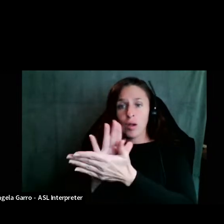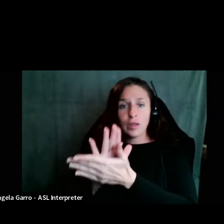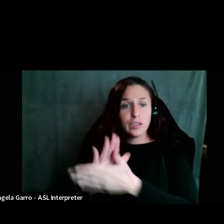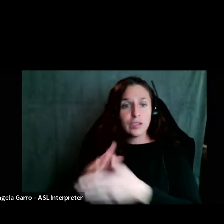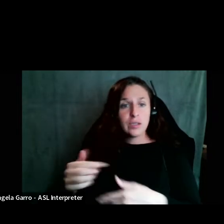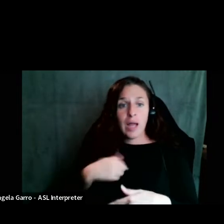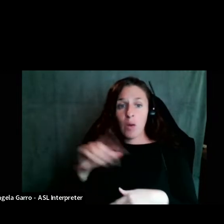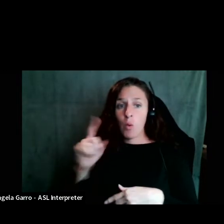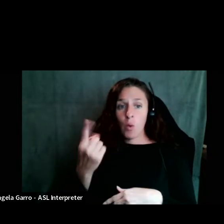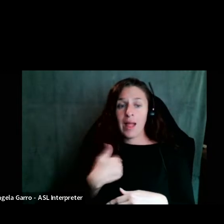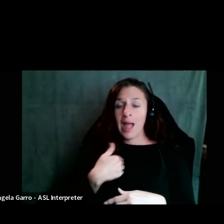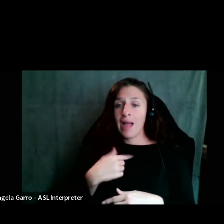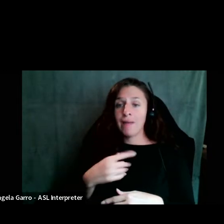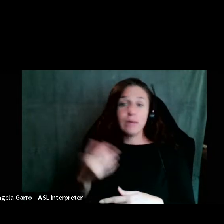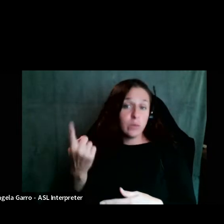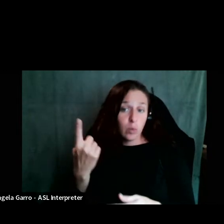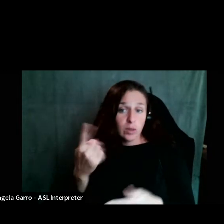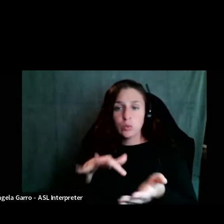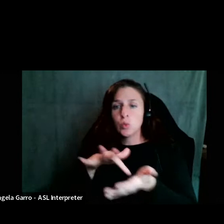I only have a junior now.